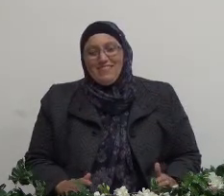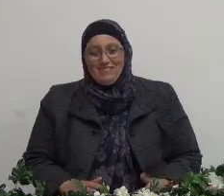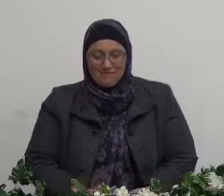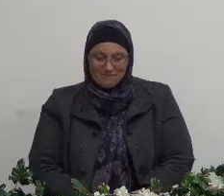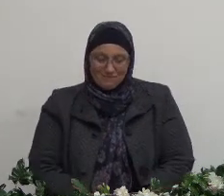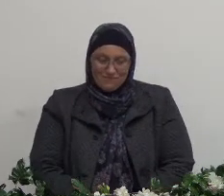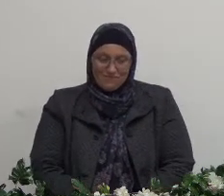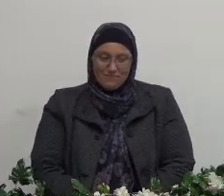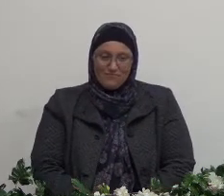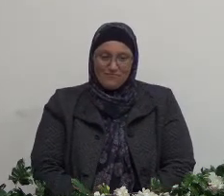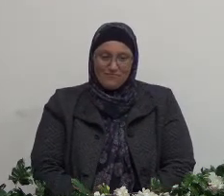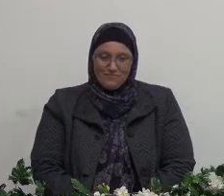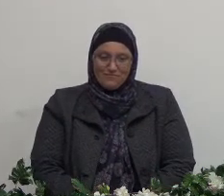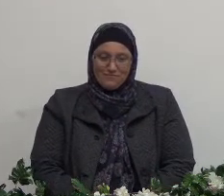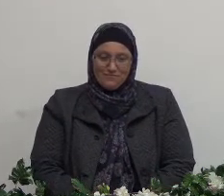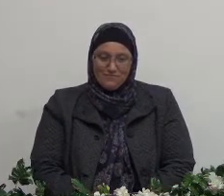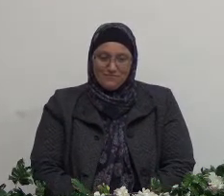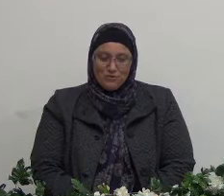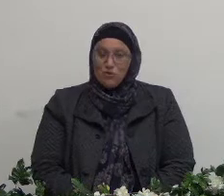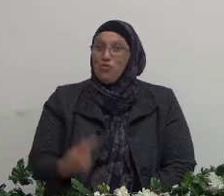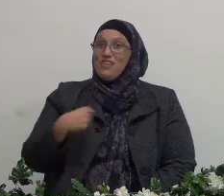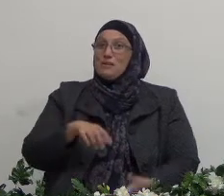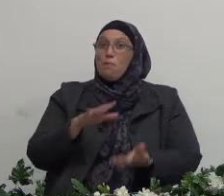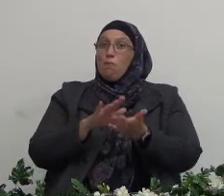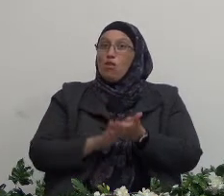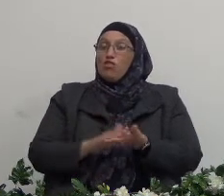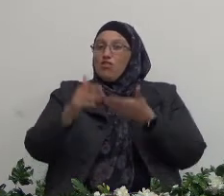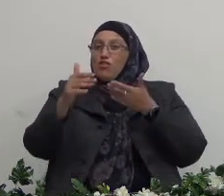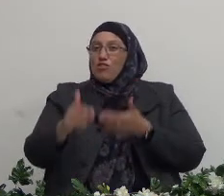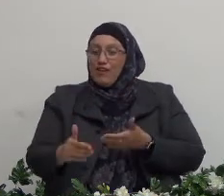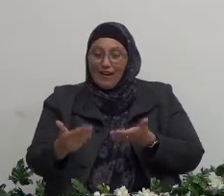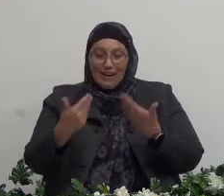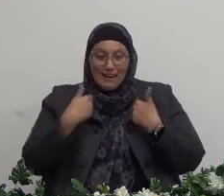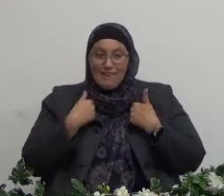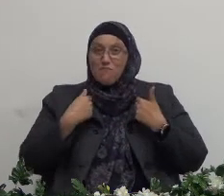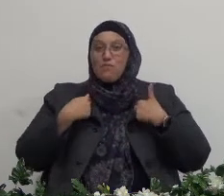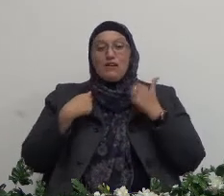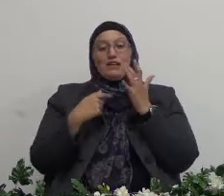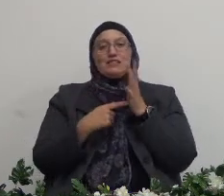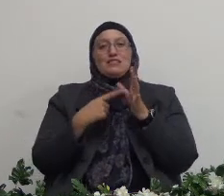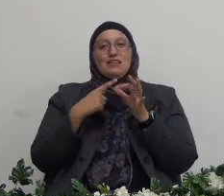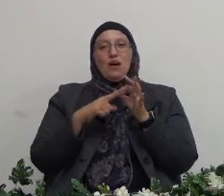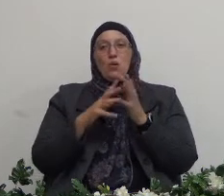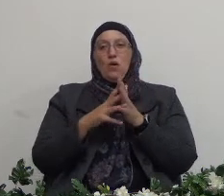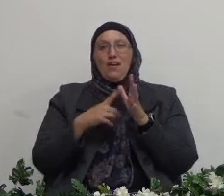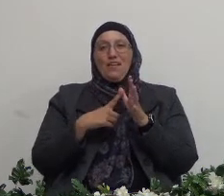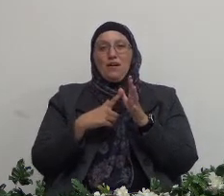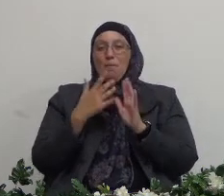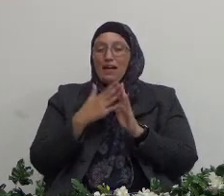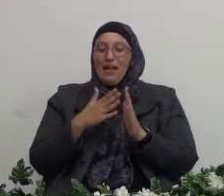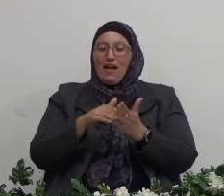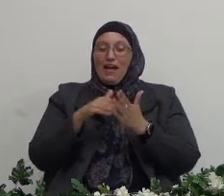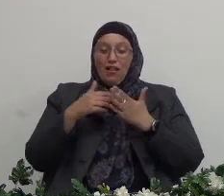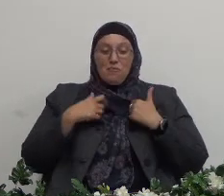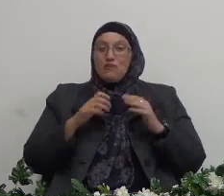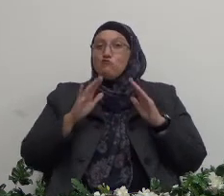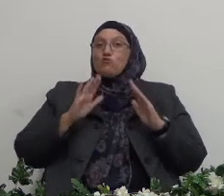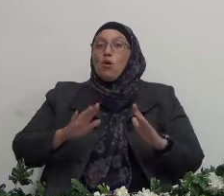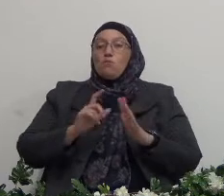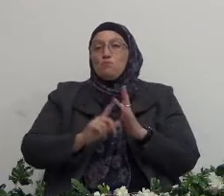this taqwa within myself. This is the first benefit that comes in with fasting.